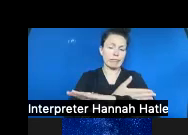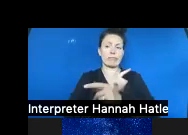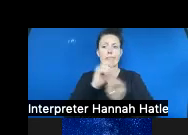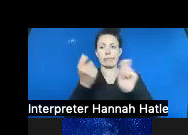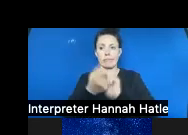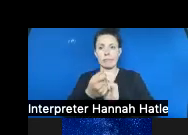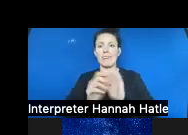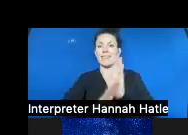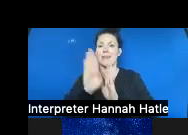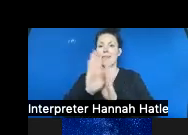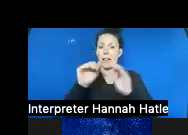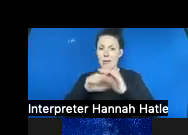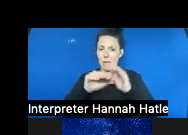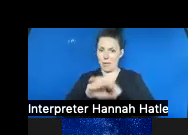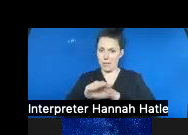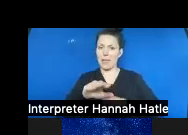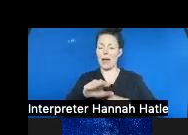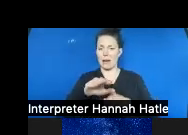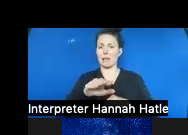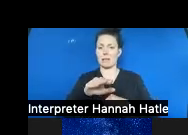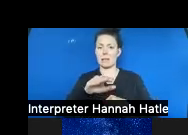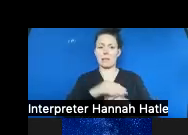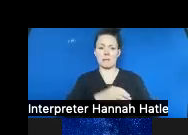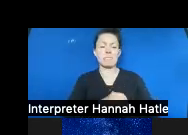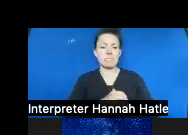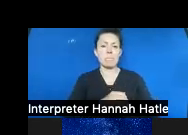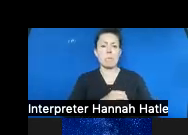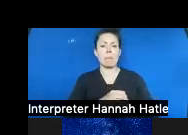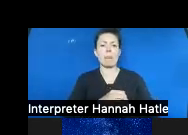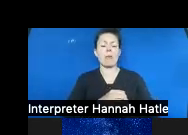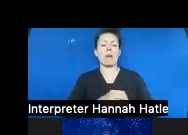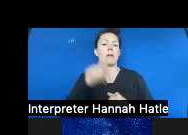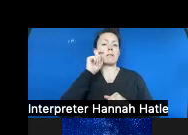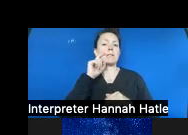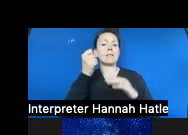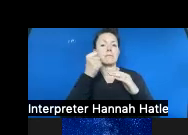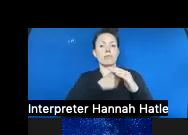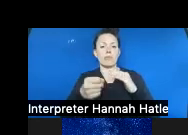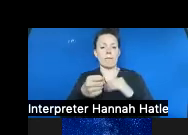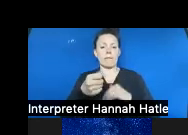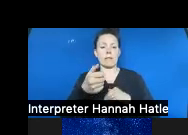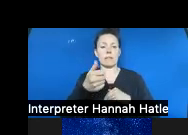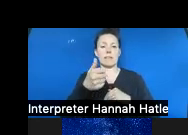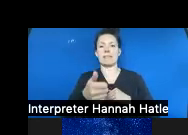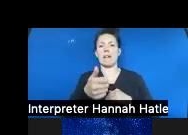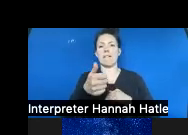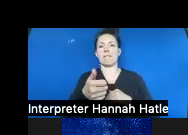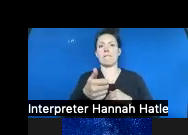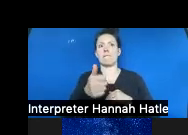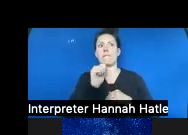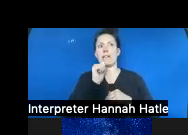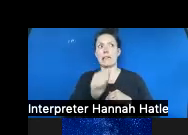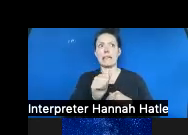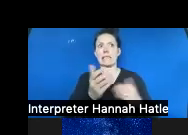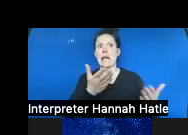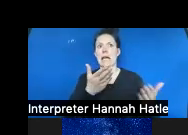tribal communities of all shapes and sizes, including urban, right? Sex trafficking is not a service that is